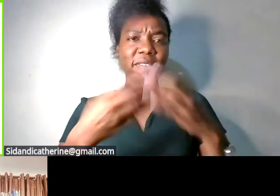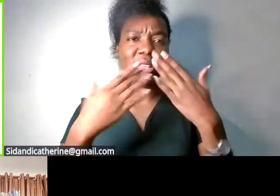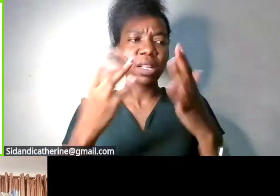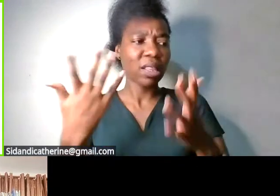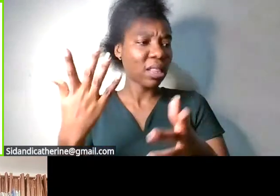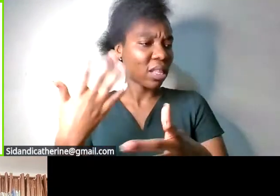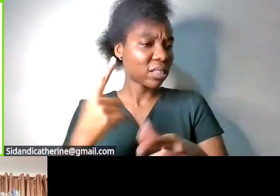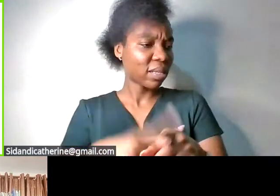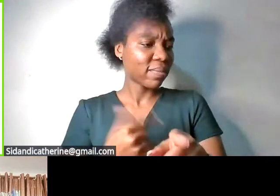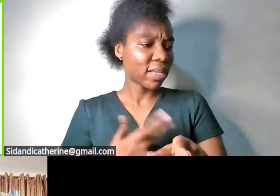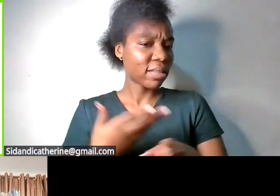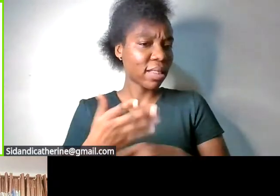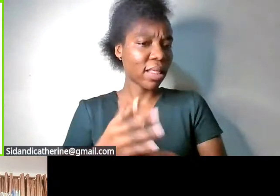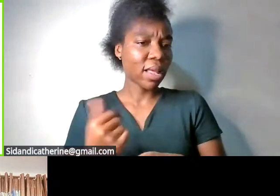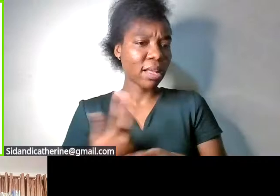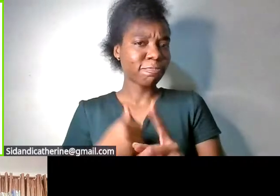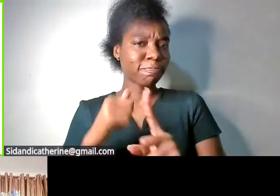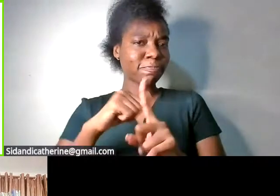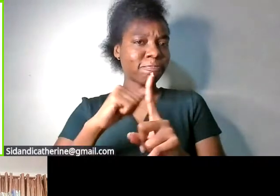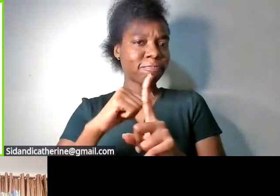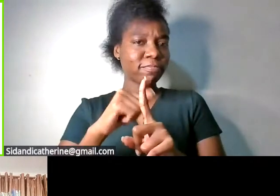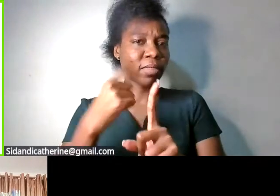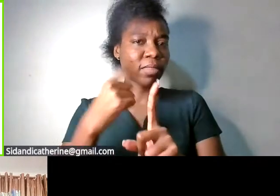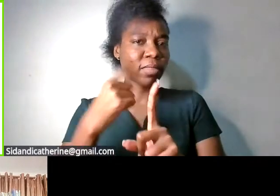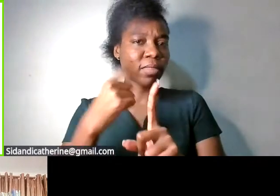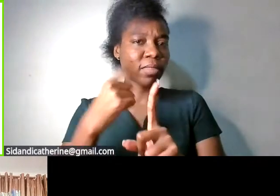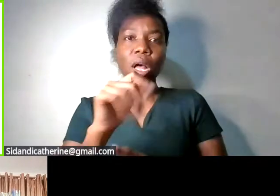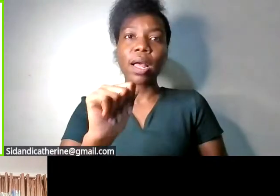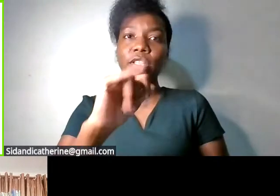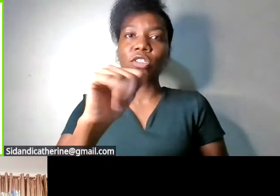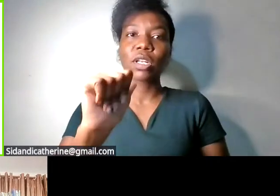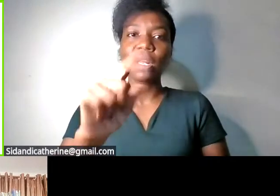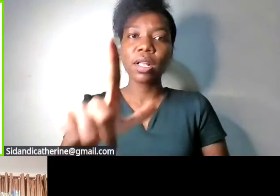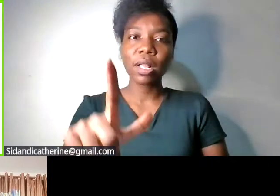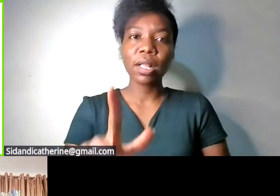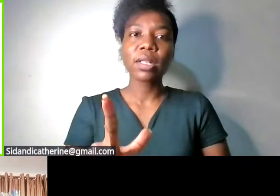my hoodie. Ajal, I'm in Kampala next week. Please, I'm not carrying a sweater.